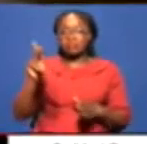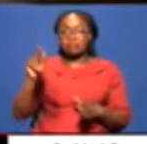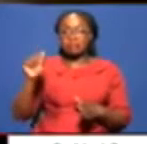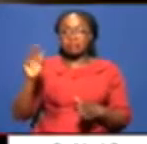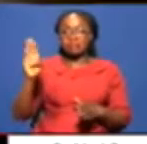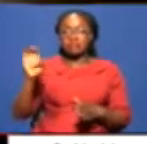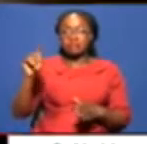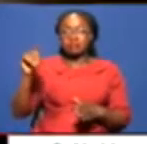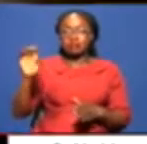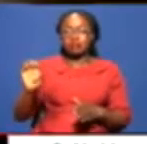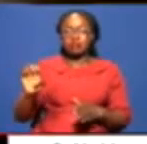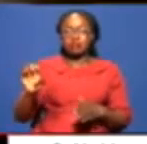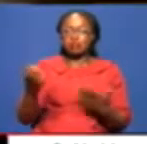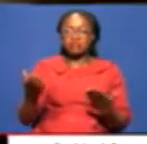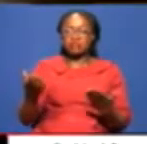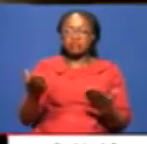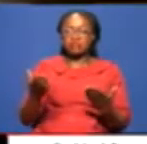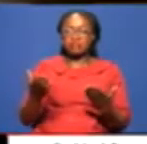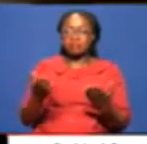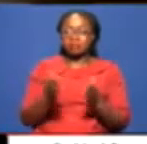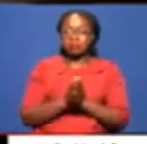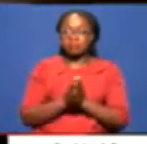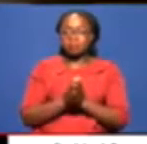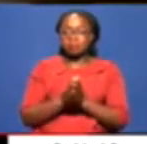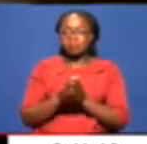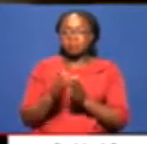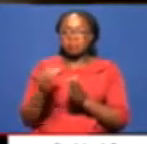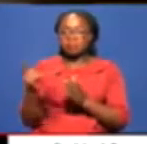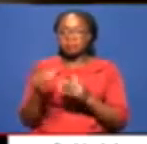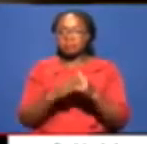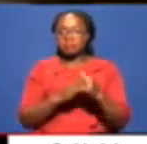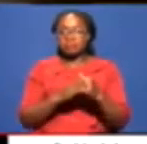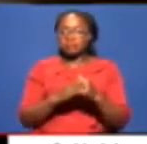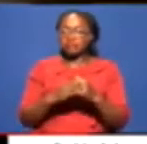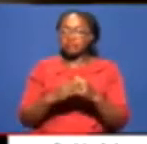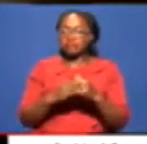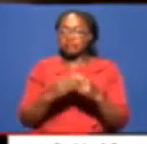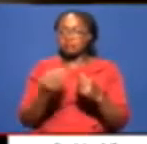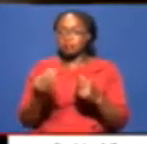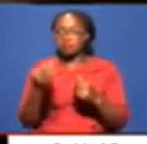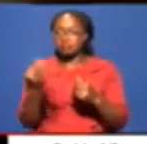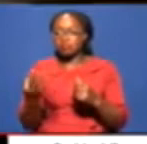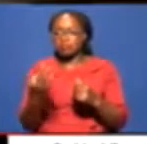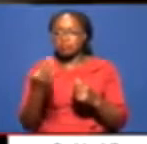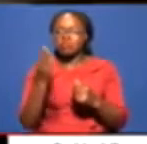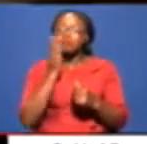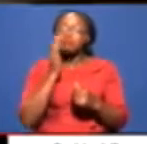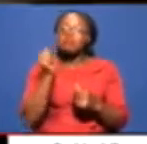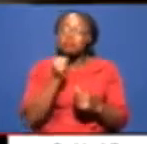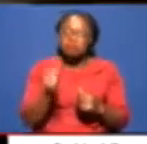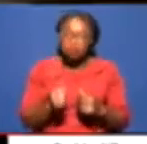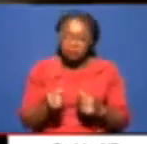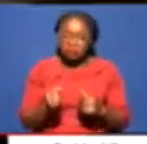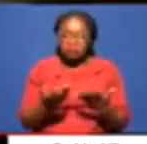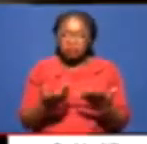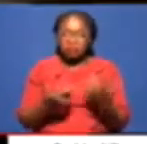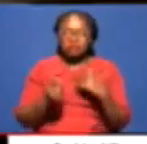the Mary Leakey School sits, in 1903. And my grandparents had come to Kenya in the